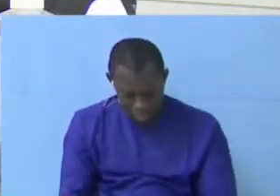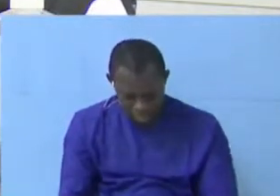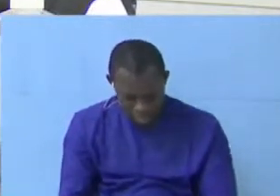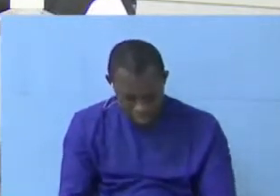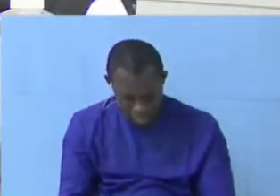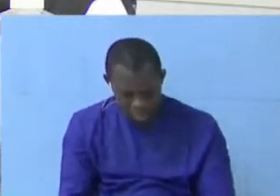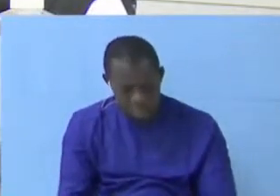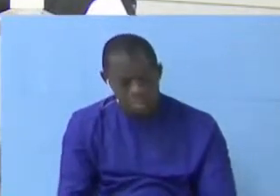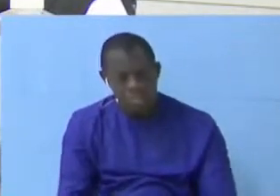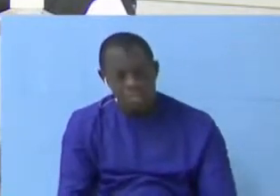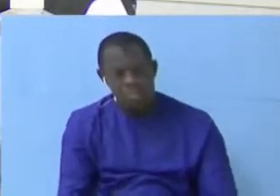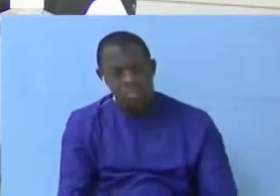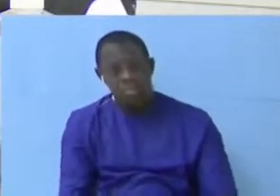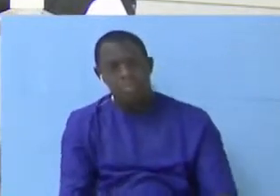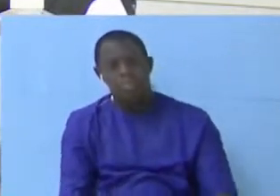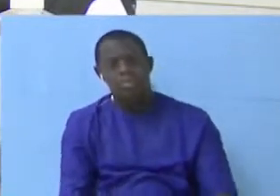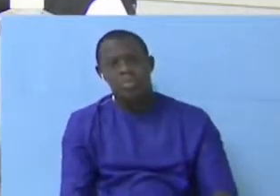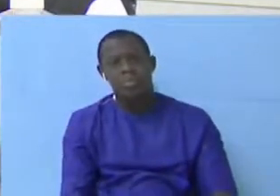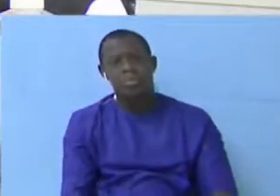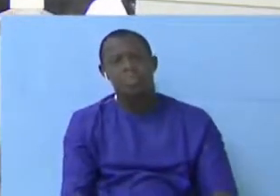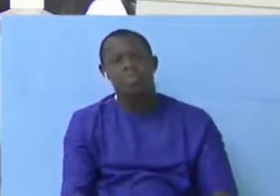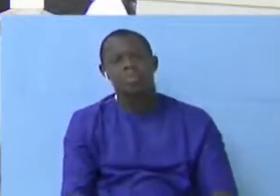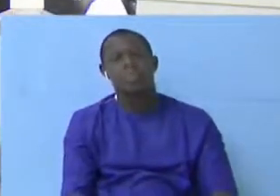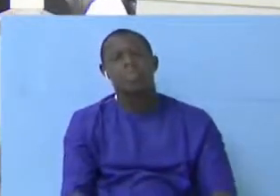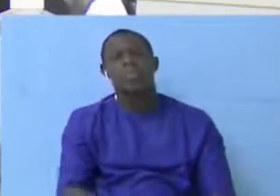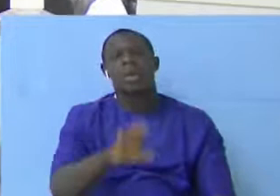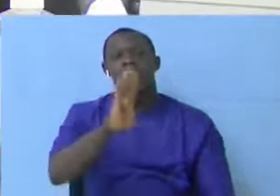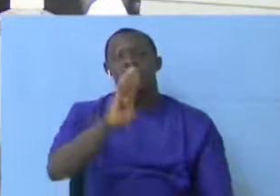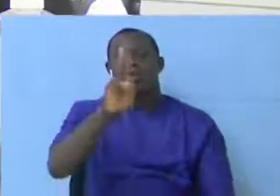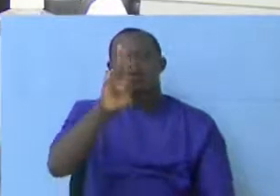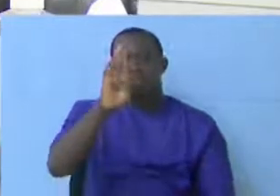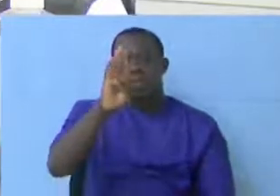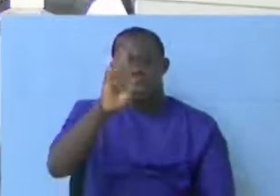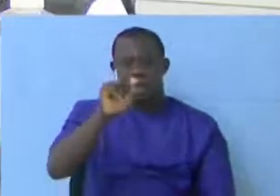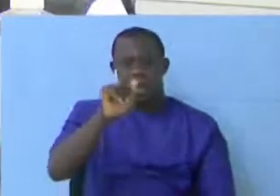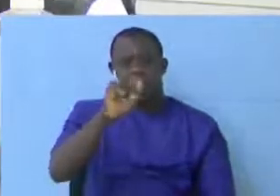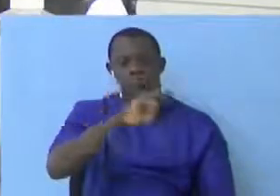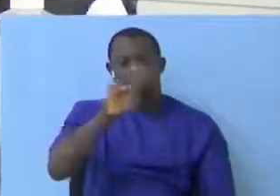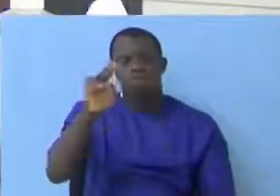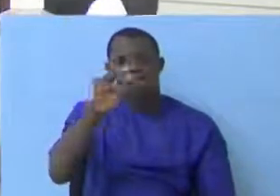But Buba wasn't the only person also captured. There was Captain Job.